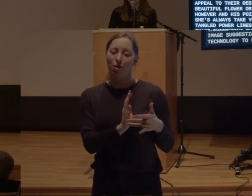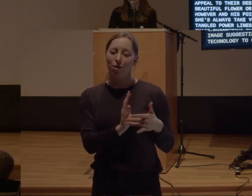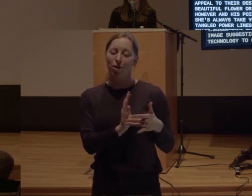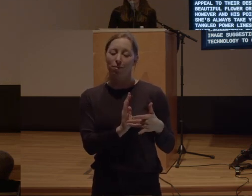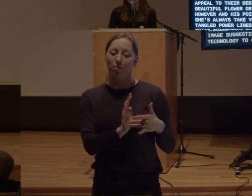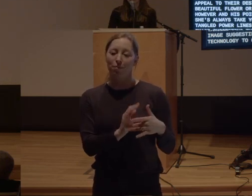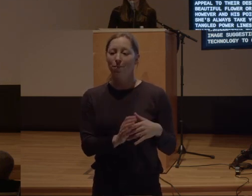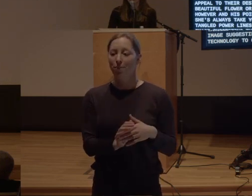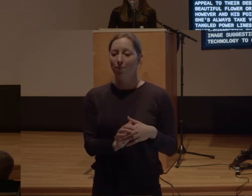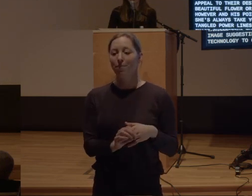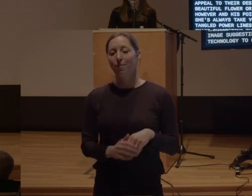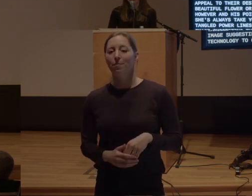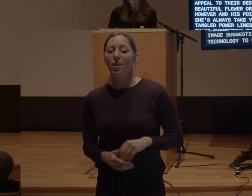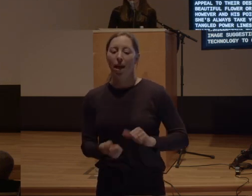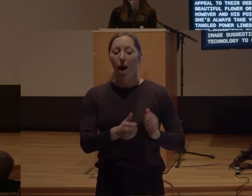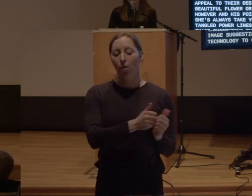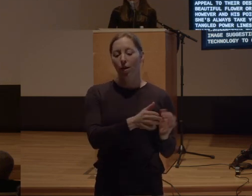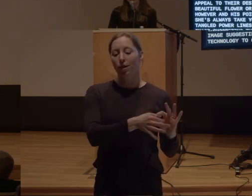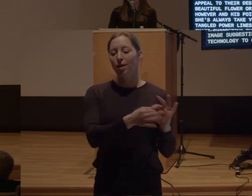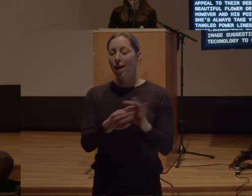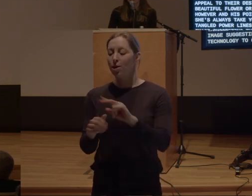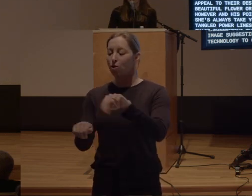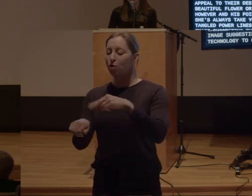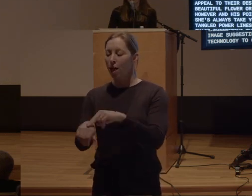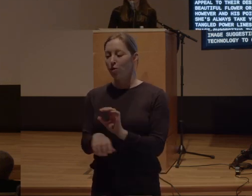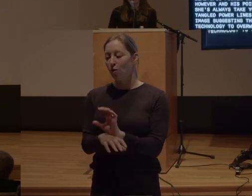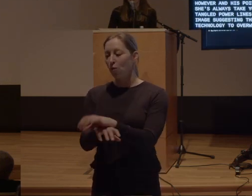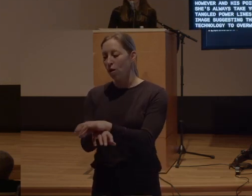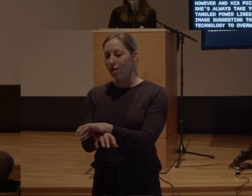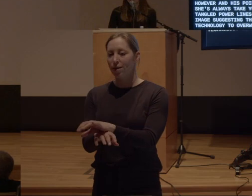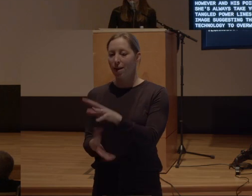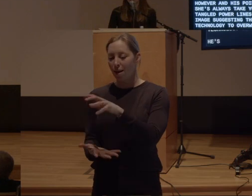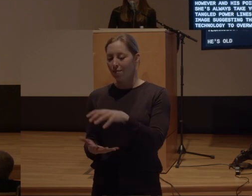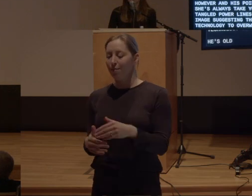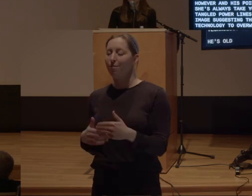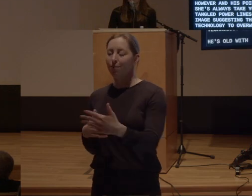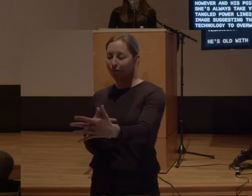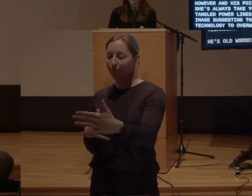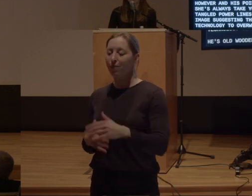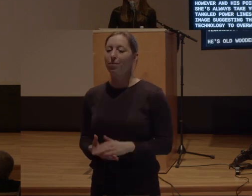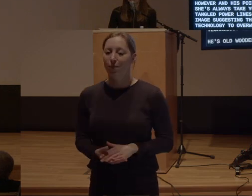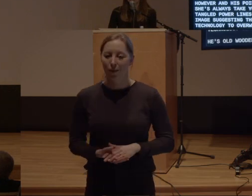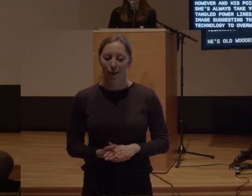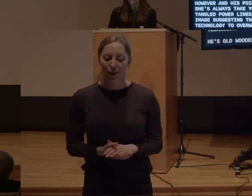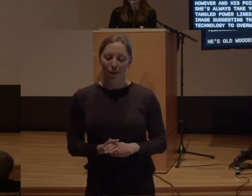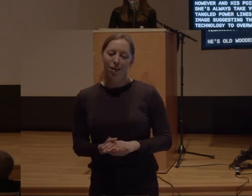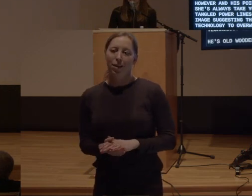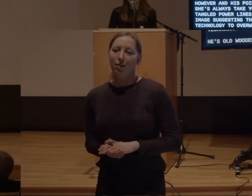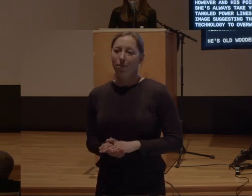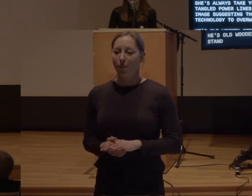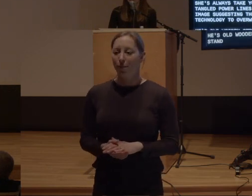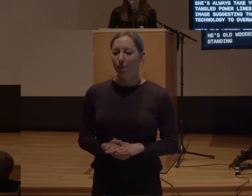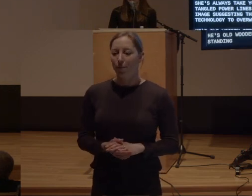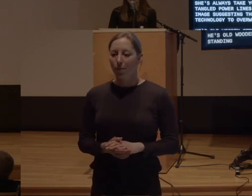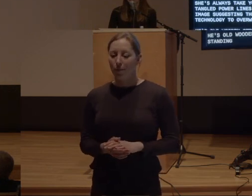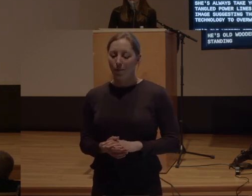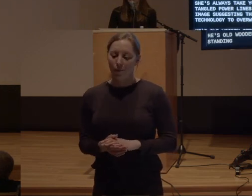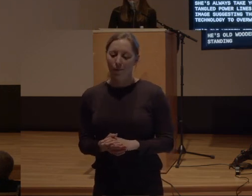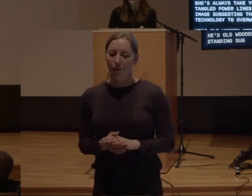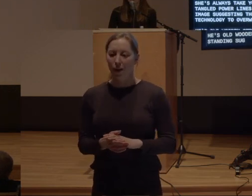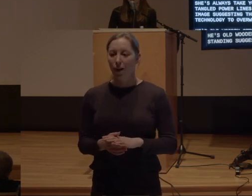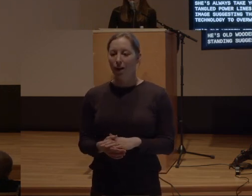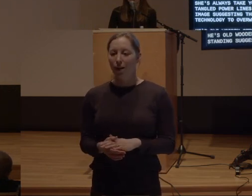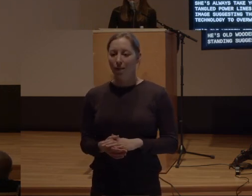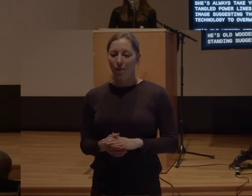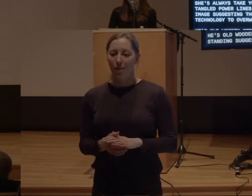forces. Meanwhile, in the distance, the centuries-old wooden structures of the temple remain standing, suggestive of